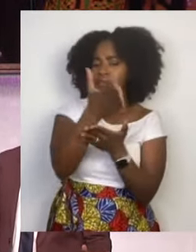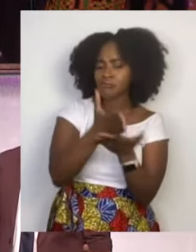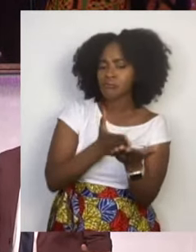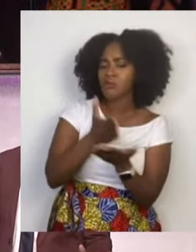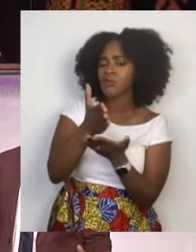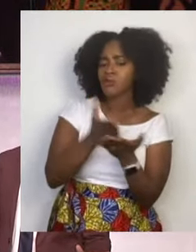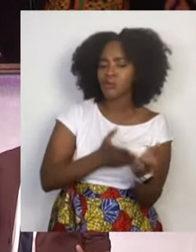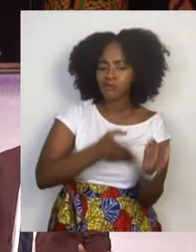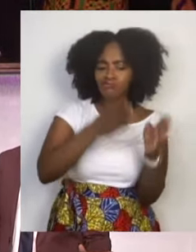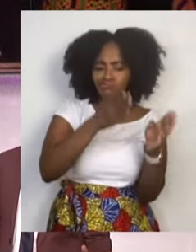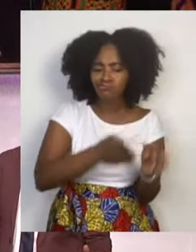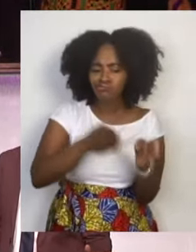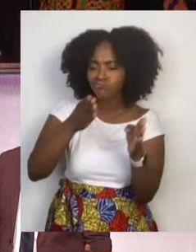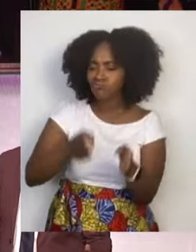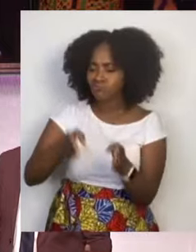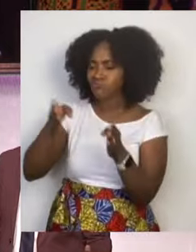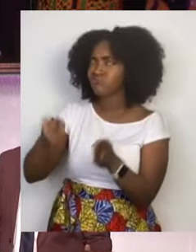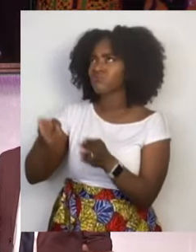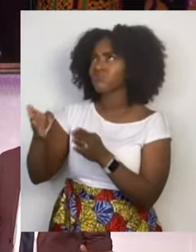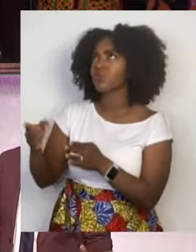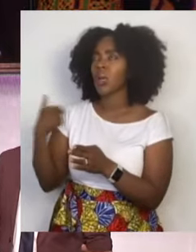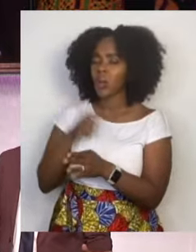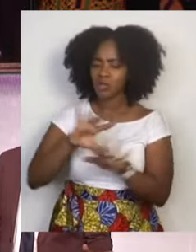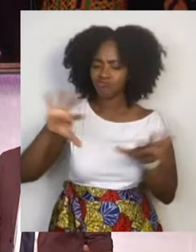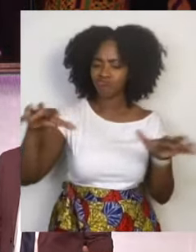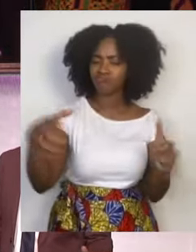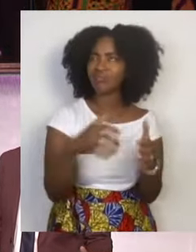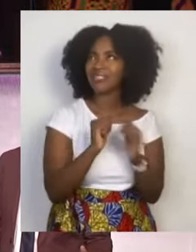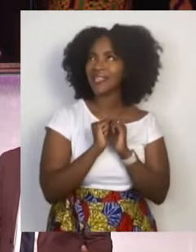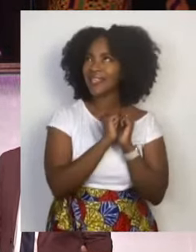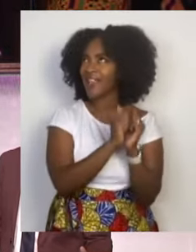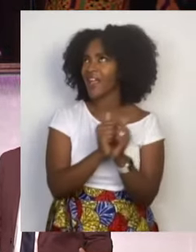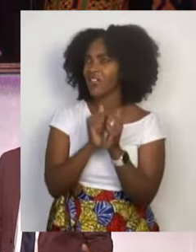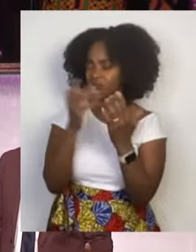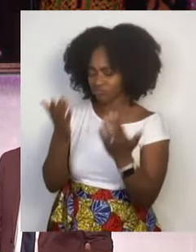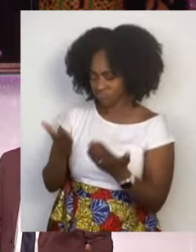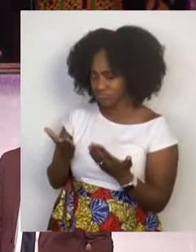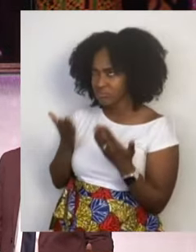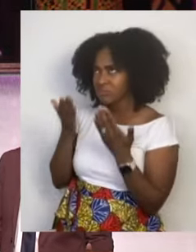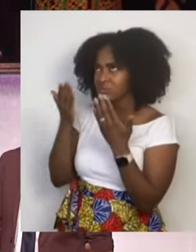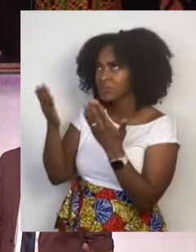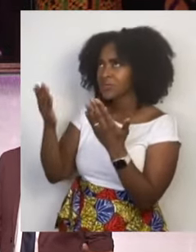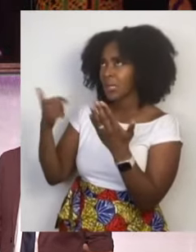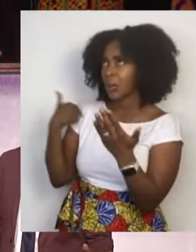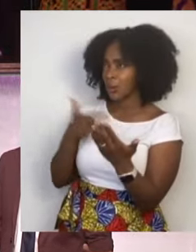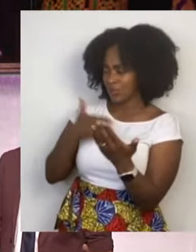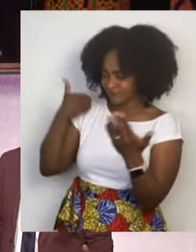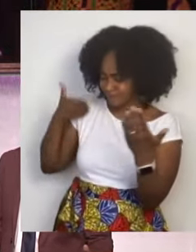Say, here we are, your body,